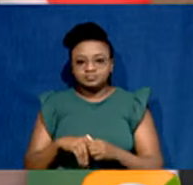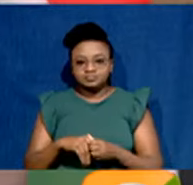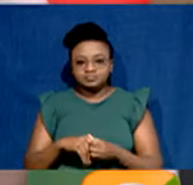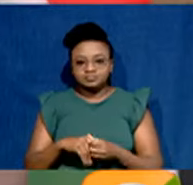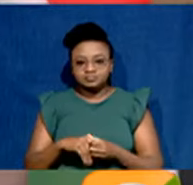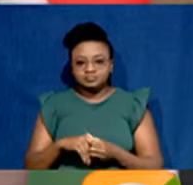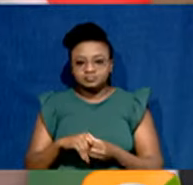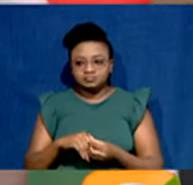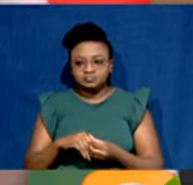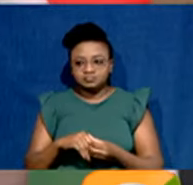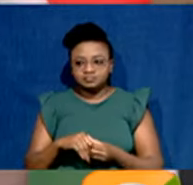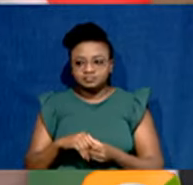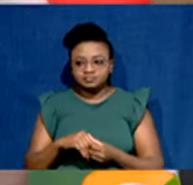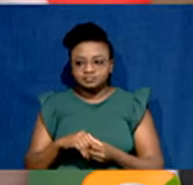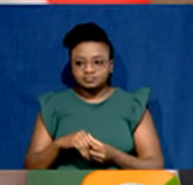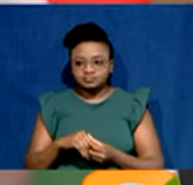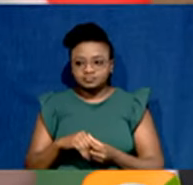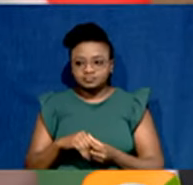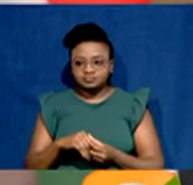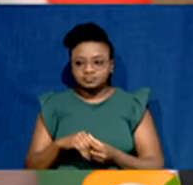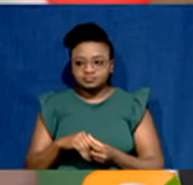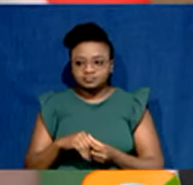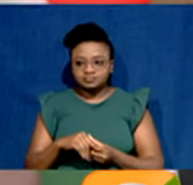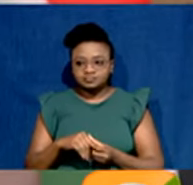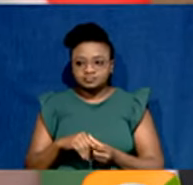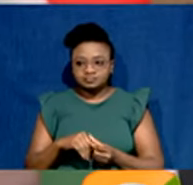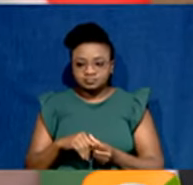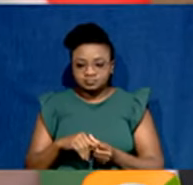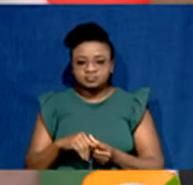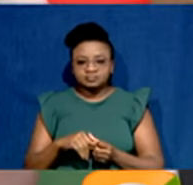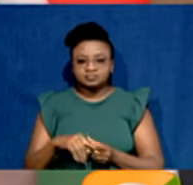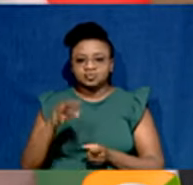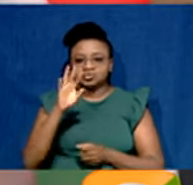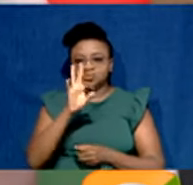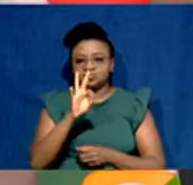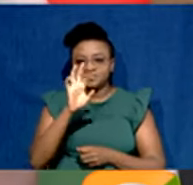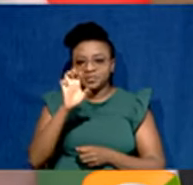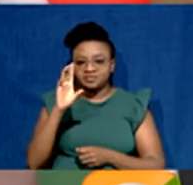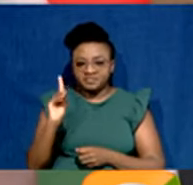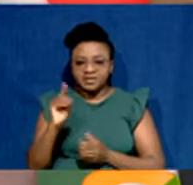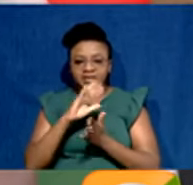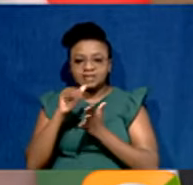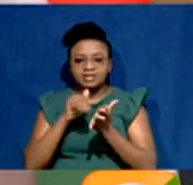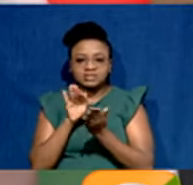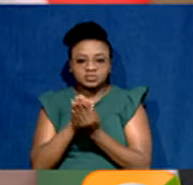Fed, that is the central bank of the US, if you wish,